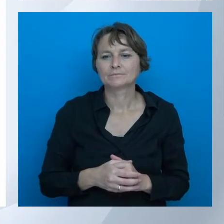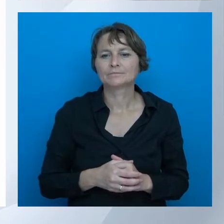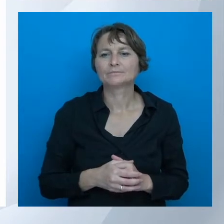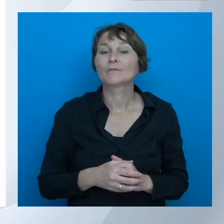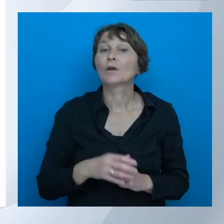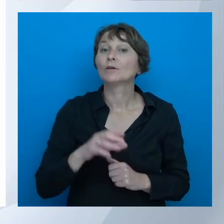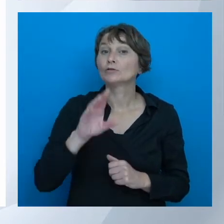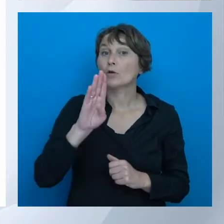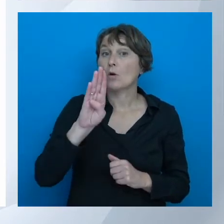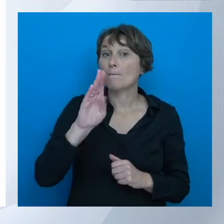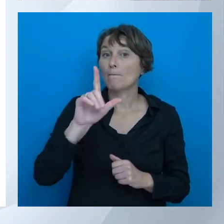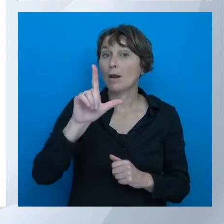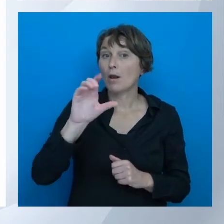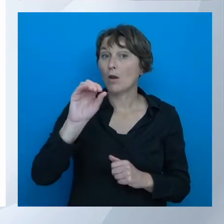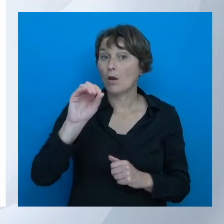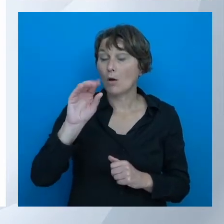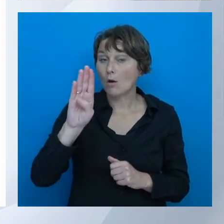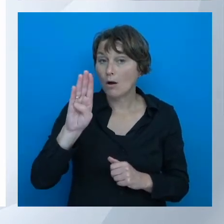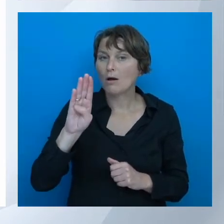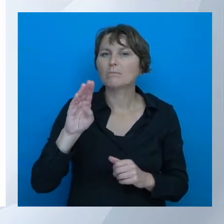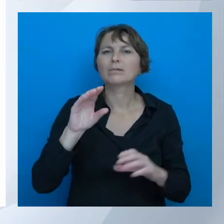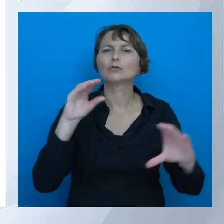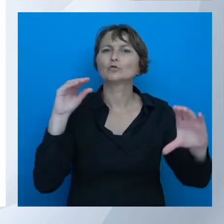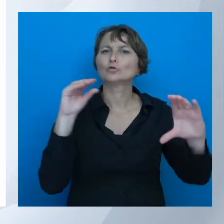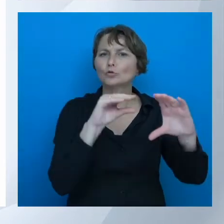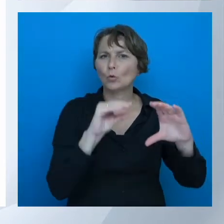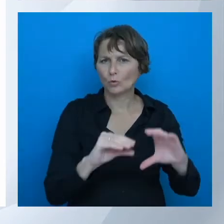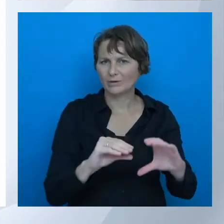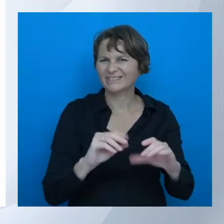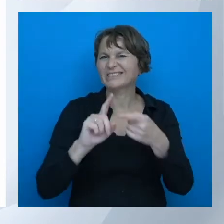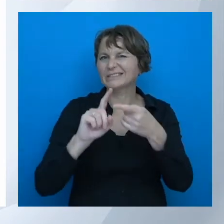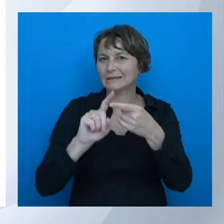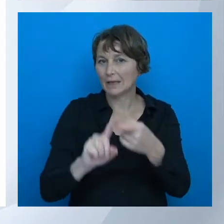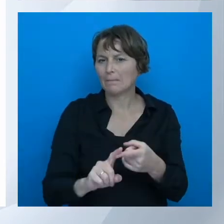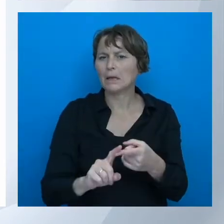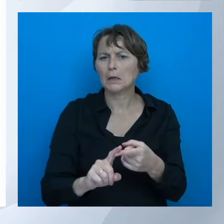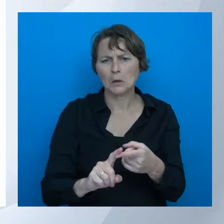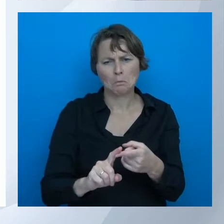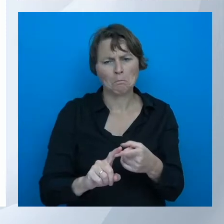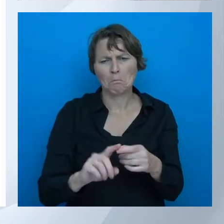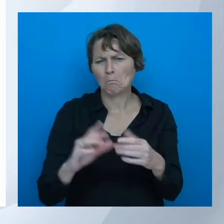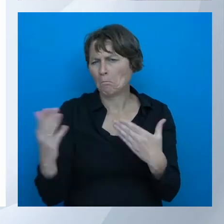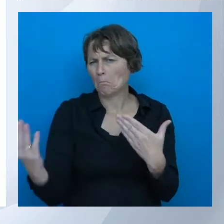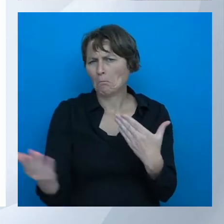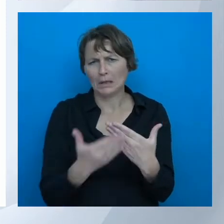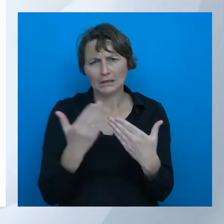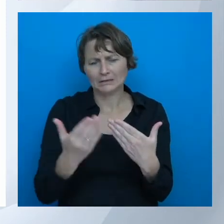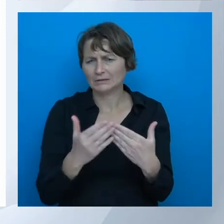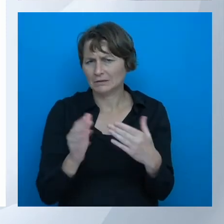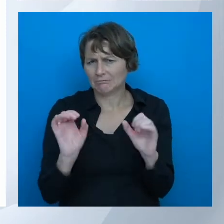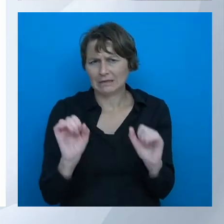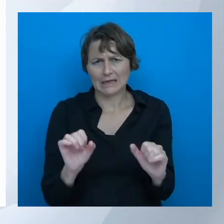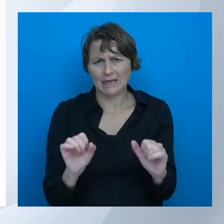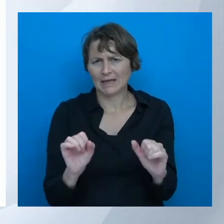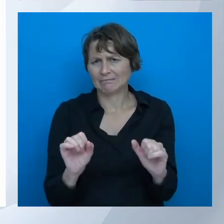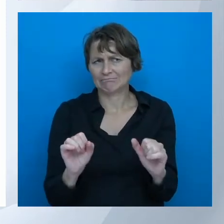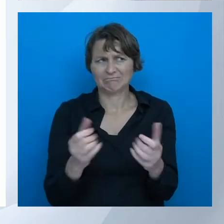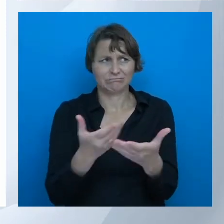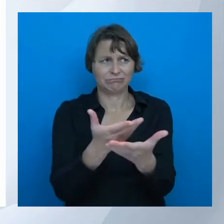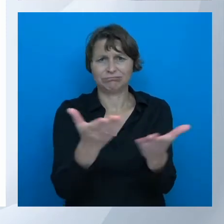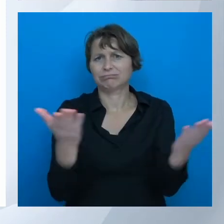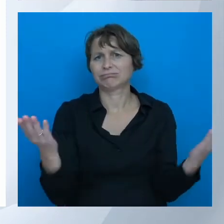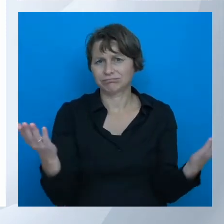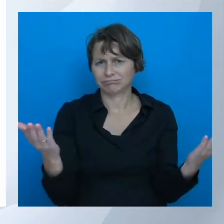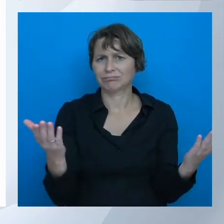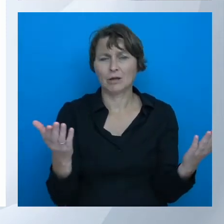say, or static app hosting is really easy. It's, let's say, a common use case,